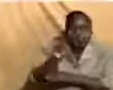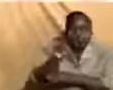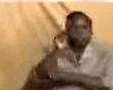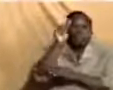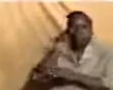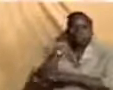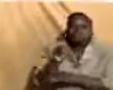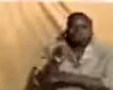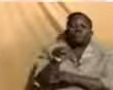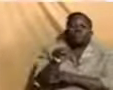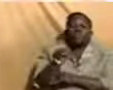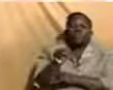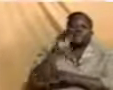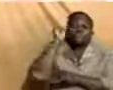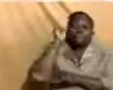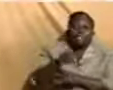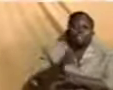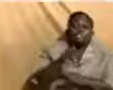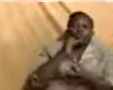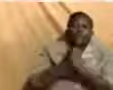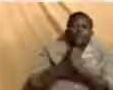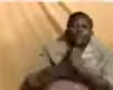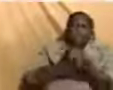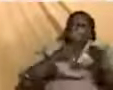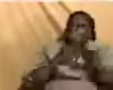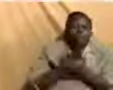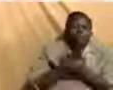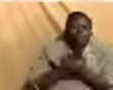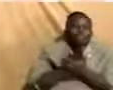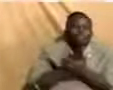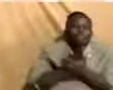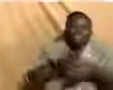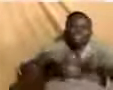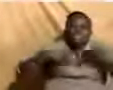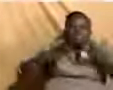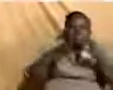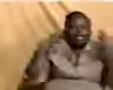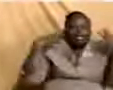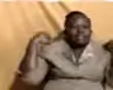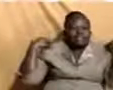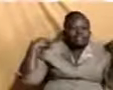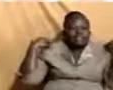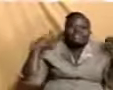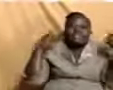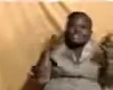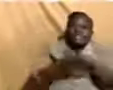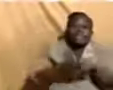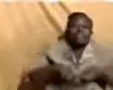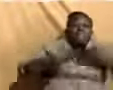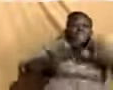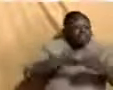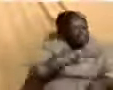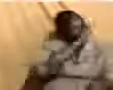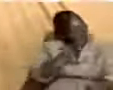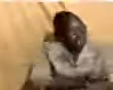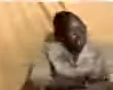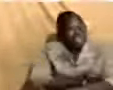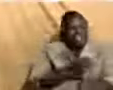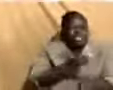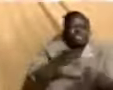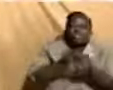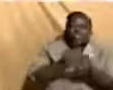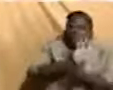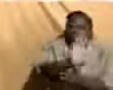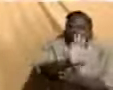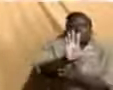by judges. You're supposed to act faithfully in upholding that Constitution. That is the delegated authority we gave you, not to